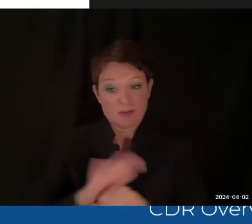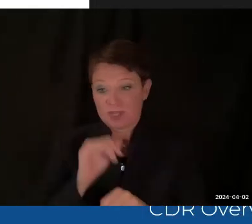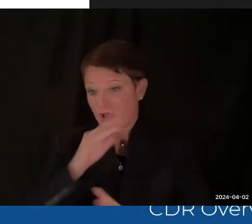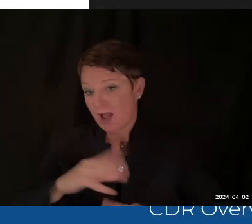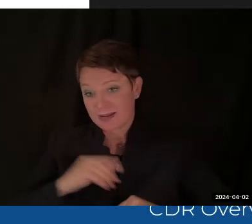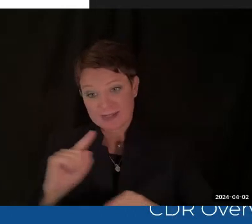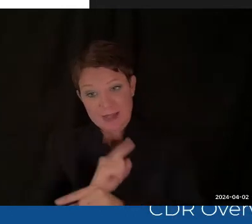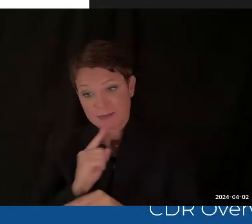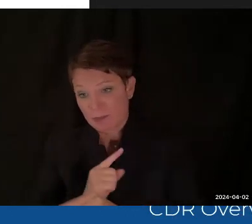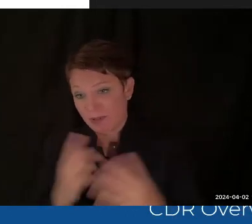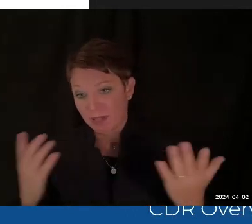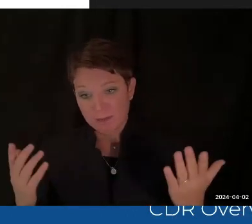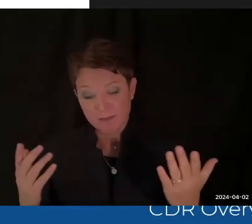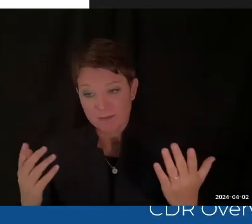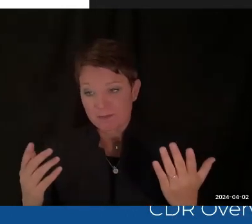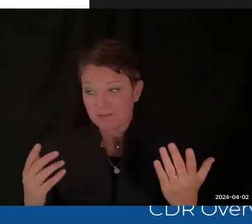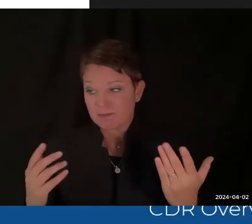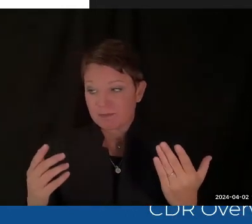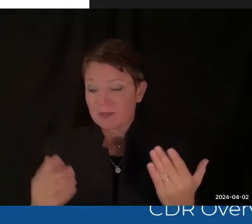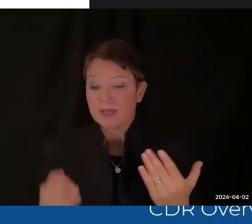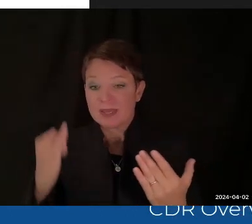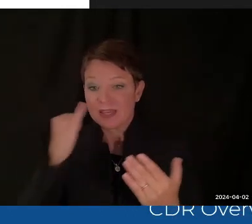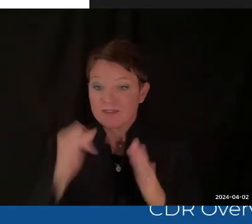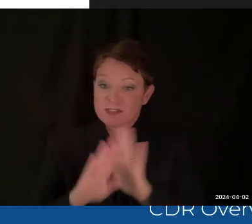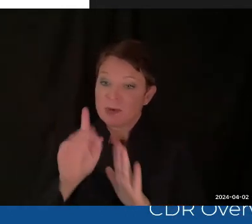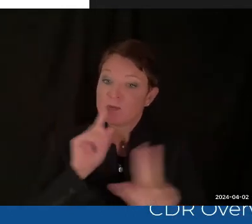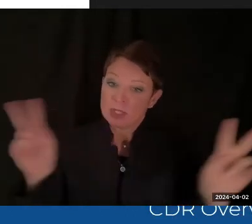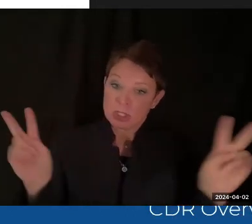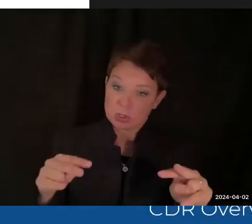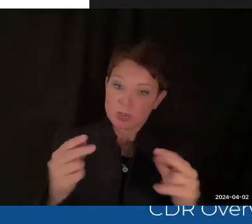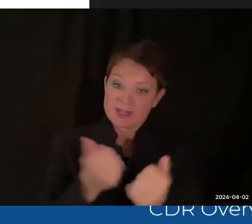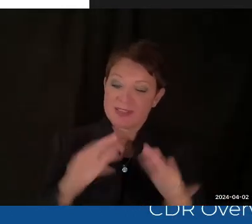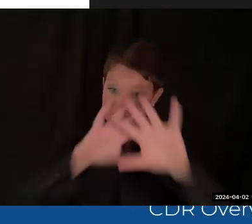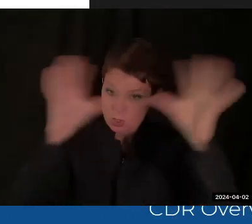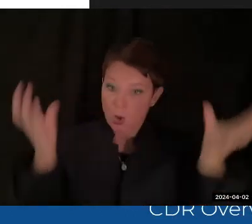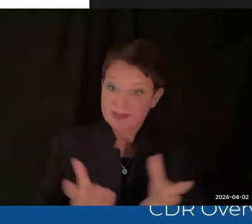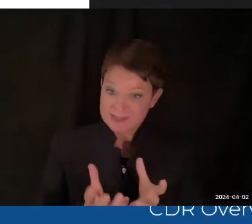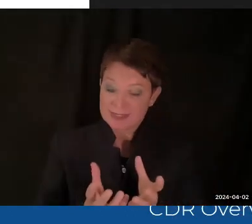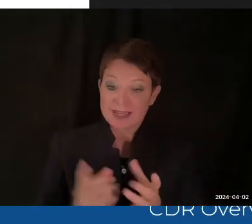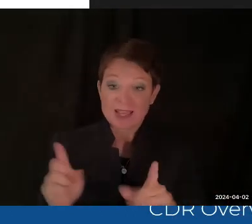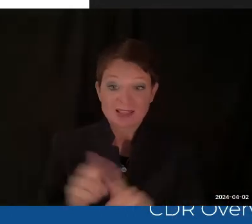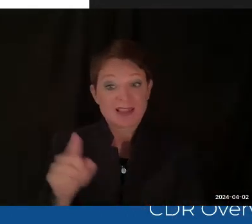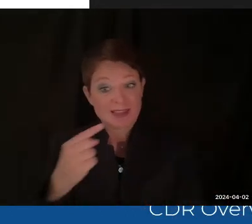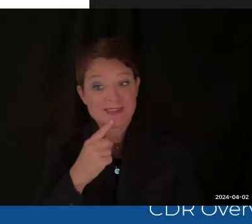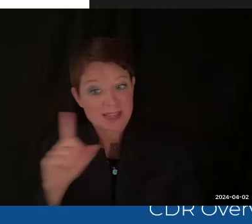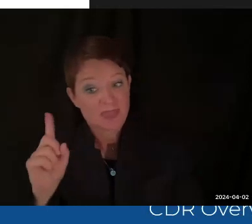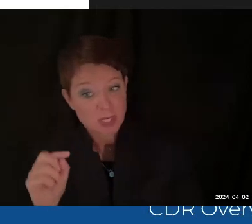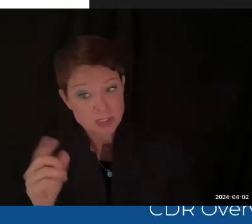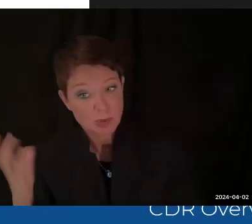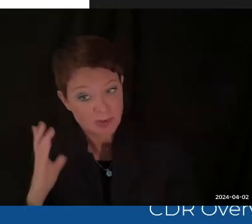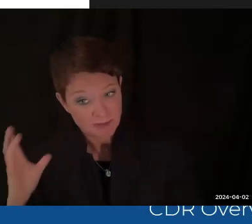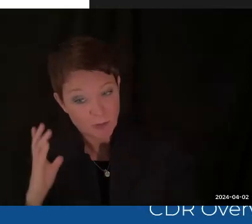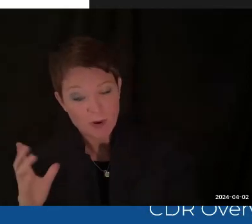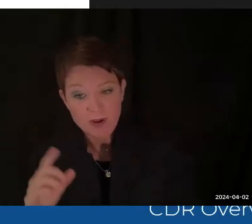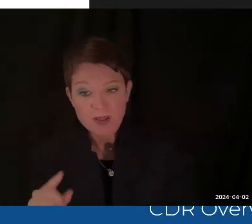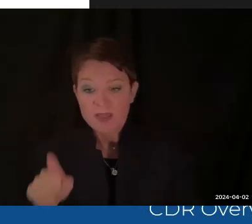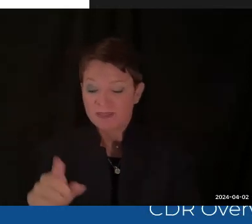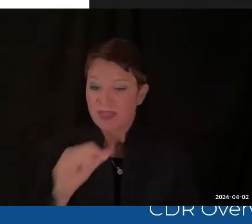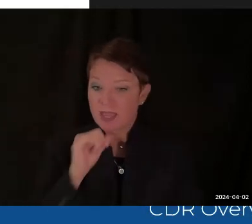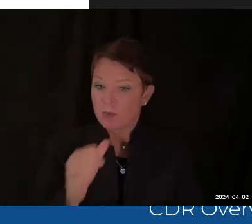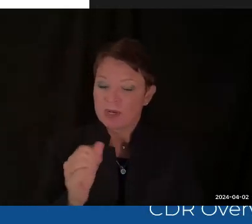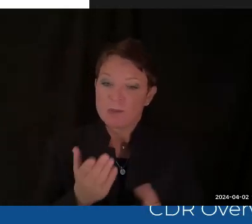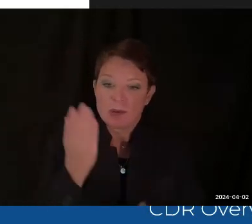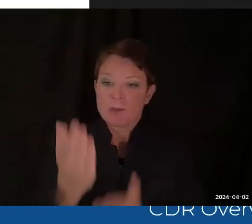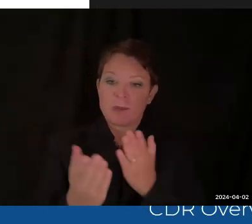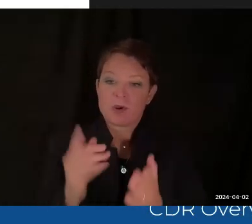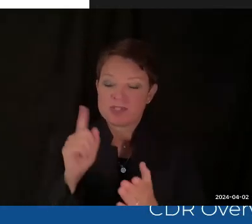unacceptable. And if developers really looked at things holistically, like they said earlier, they wouldn't be